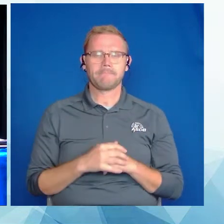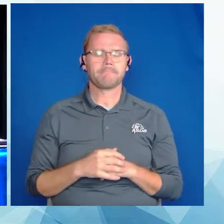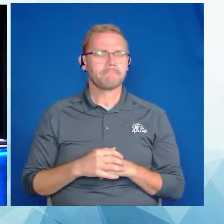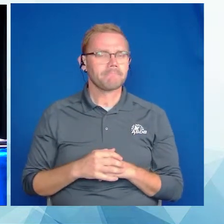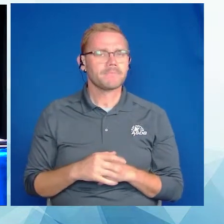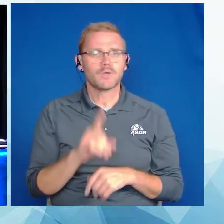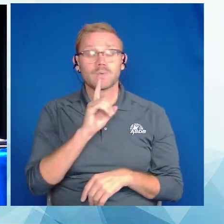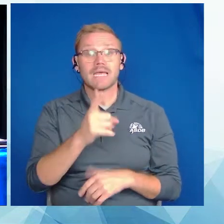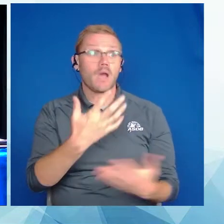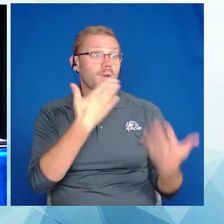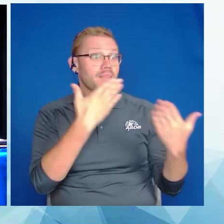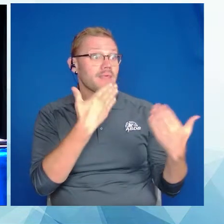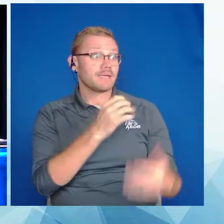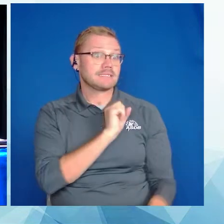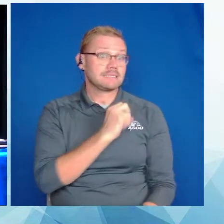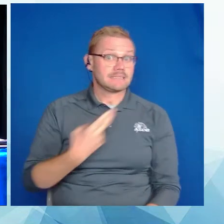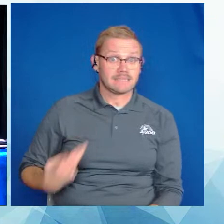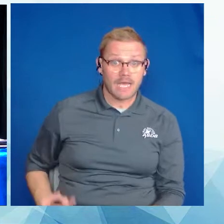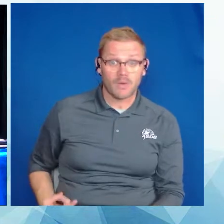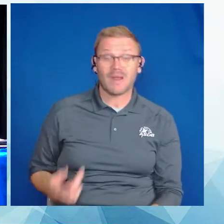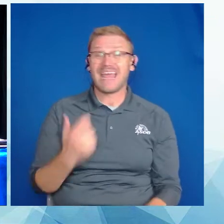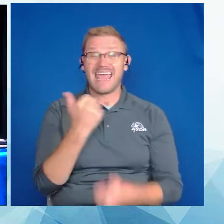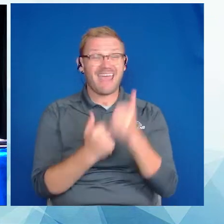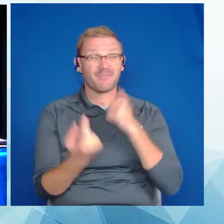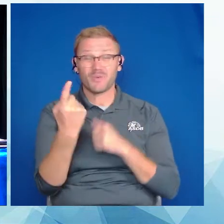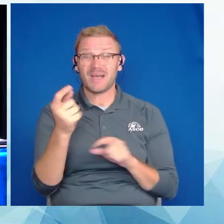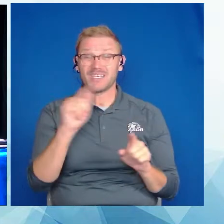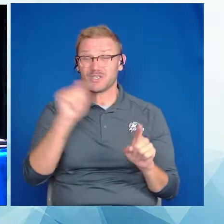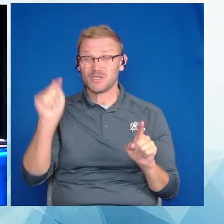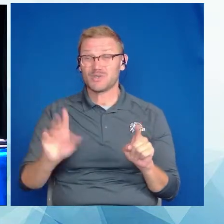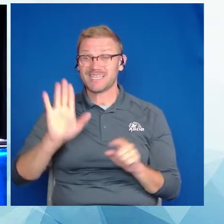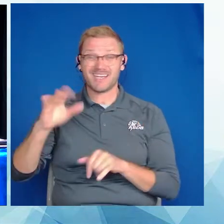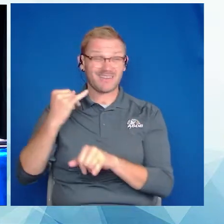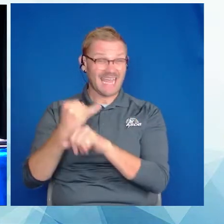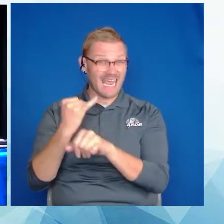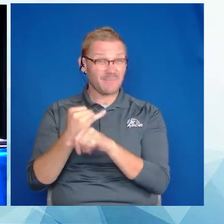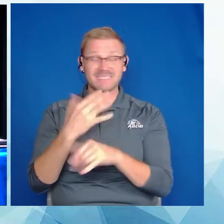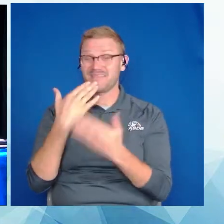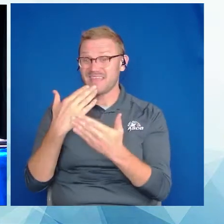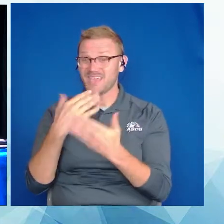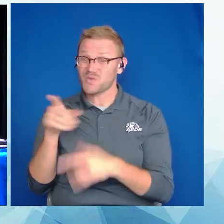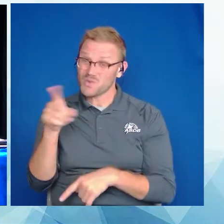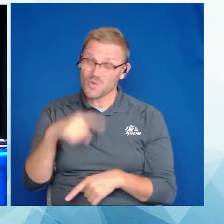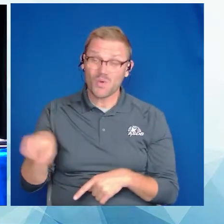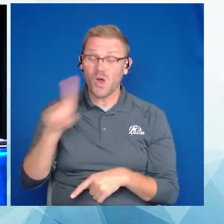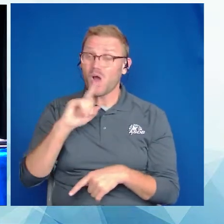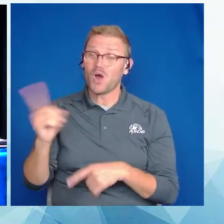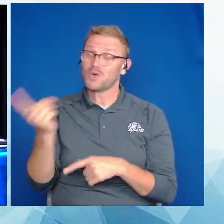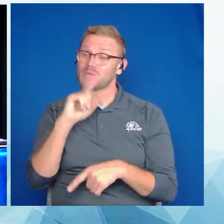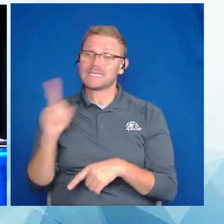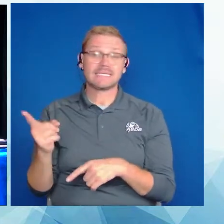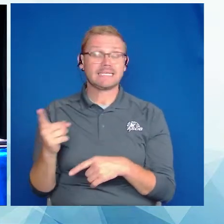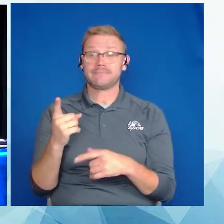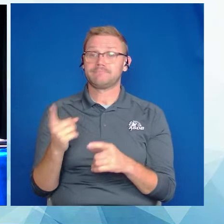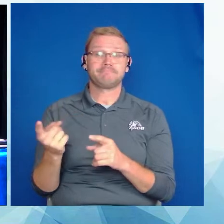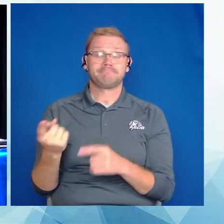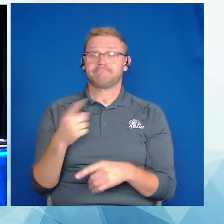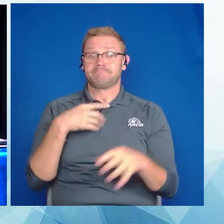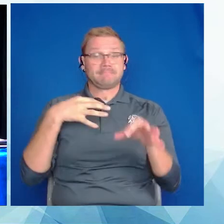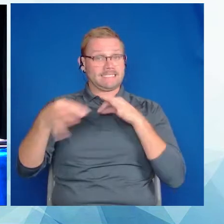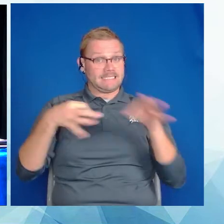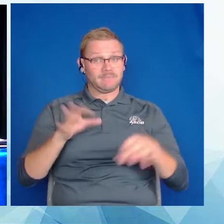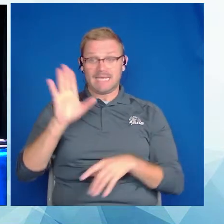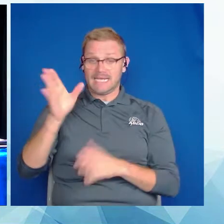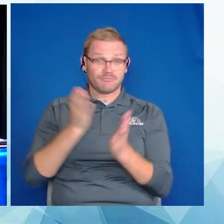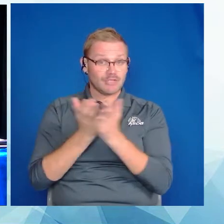So again, I want to thank Sarah. I want to thank everybody at the Tucson campus who came up and was transparent about the needs that we